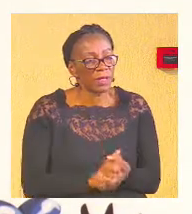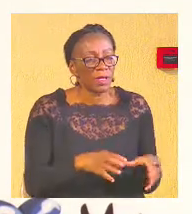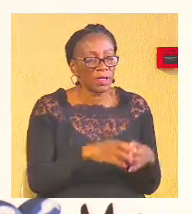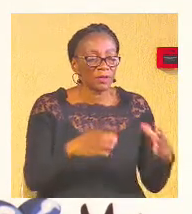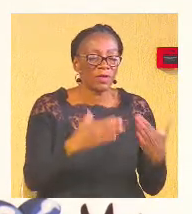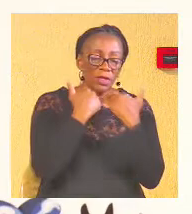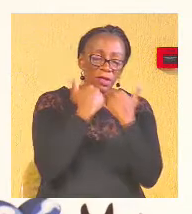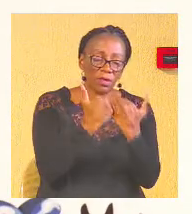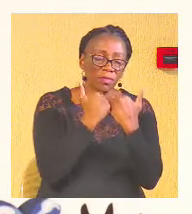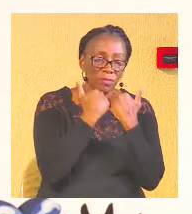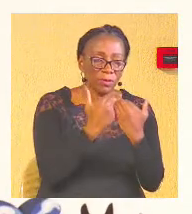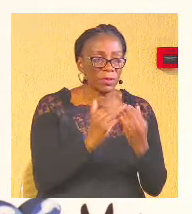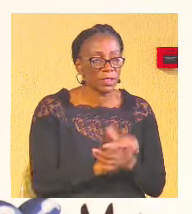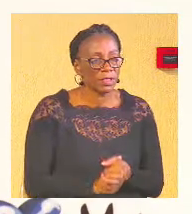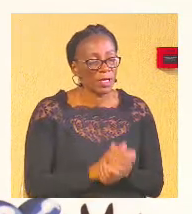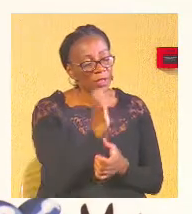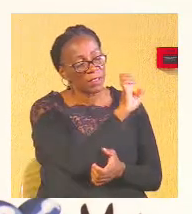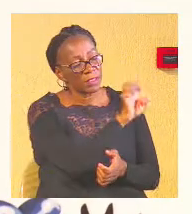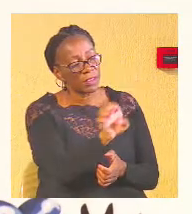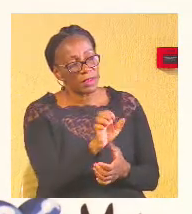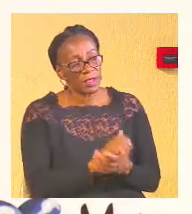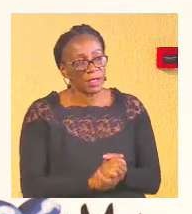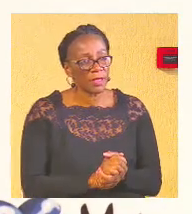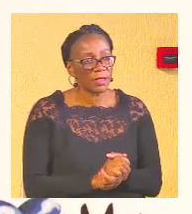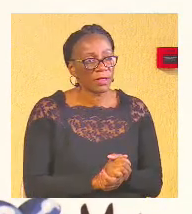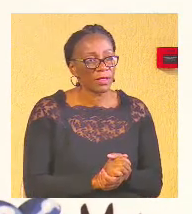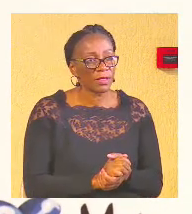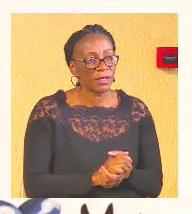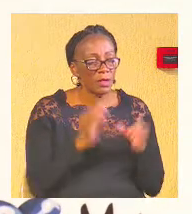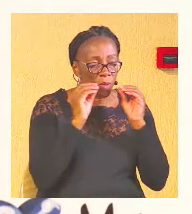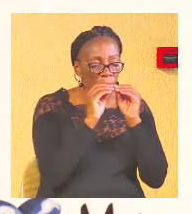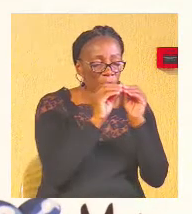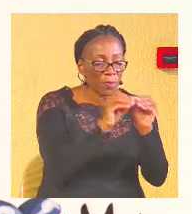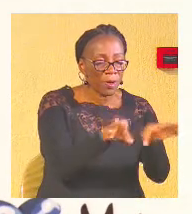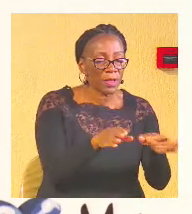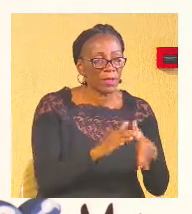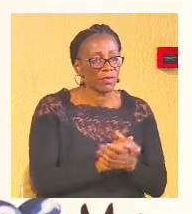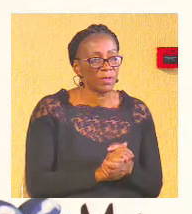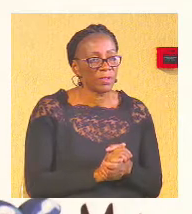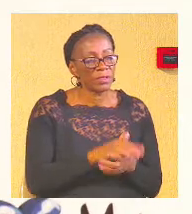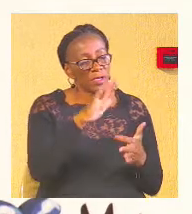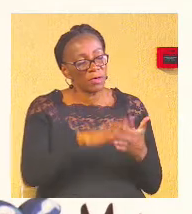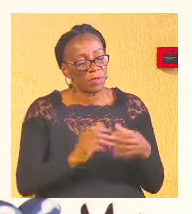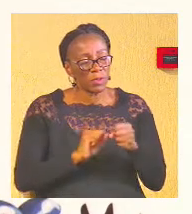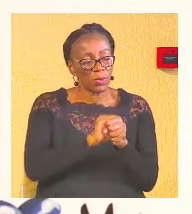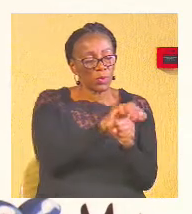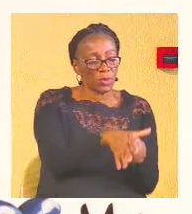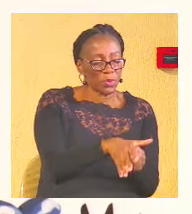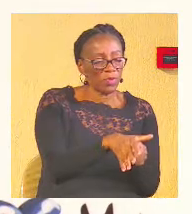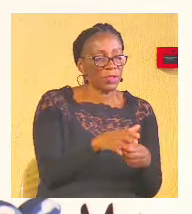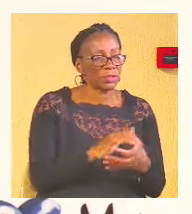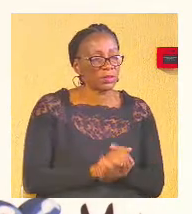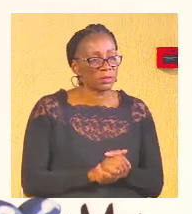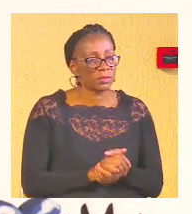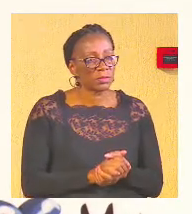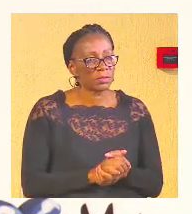to ensure that they go out and they spread the message about COVID and